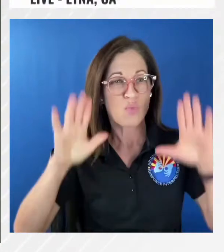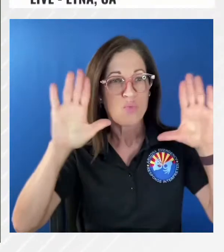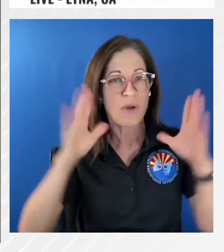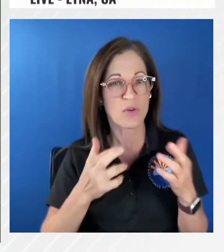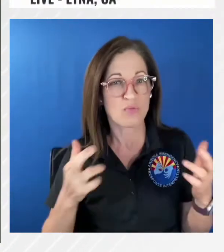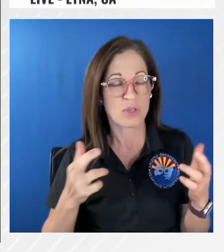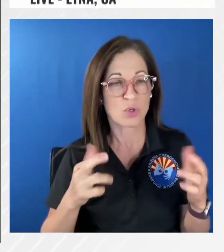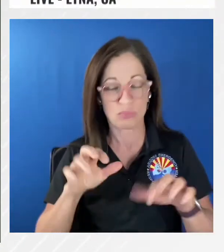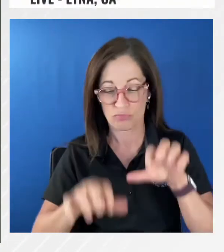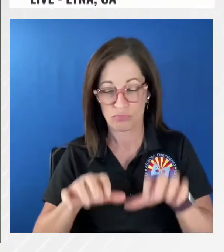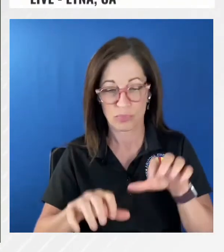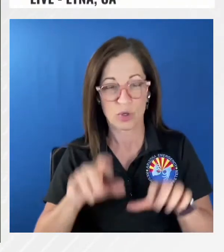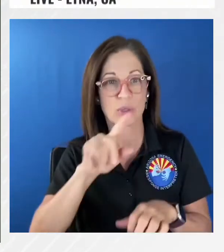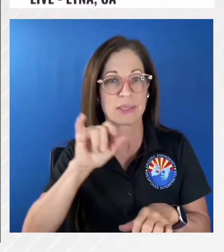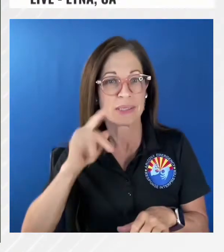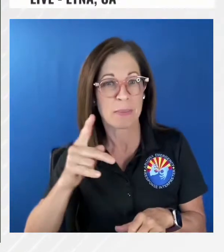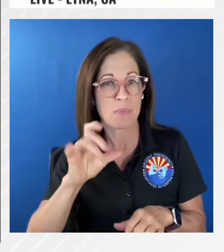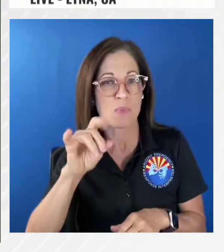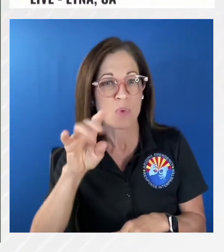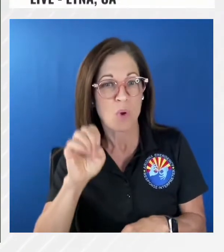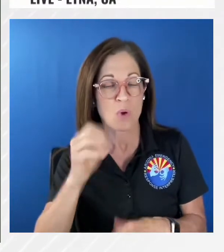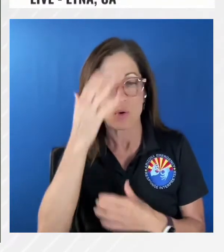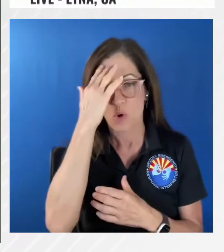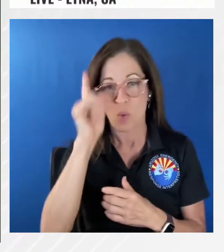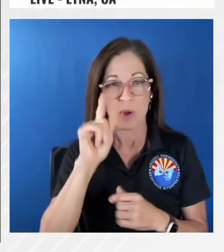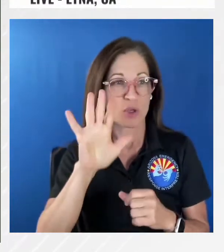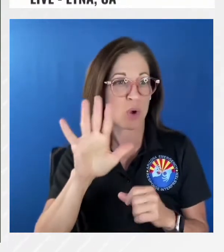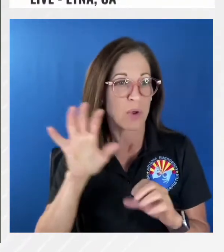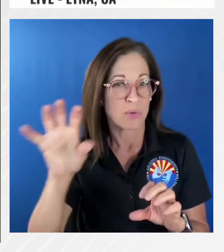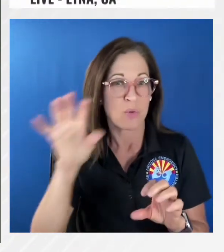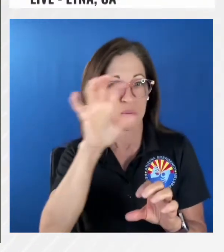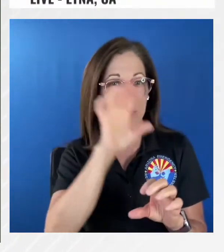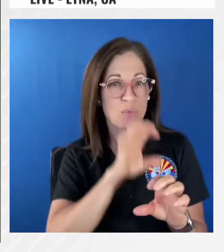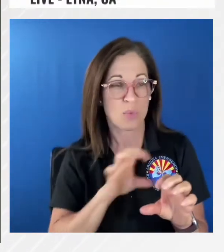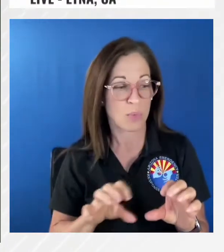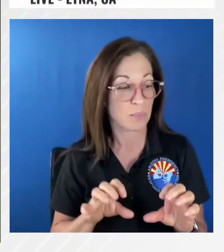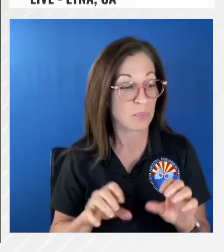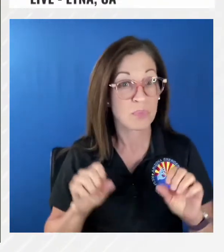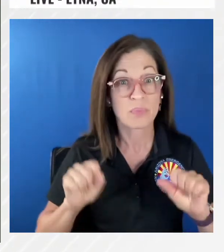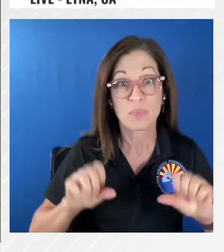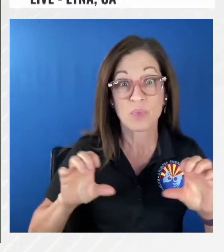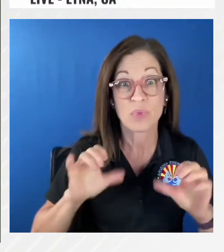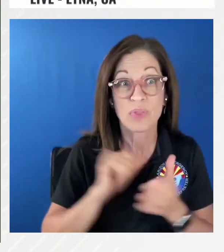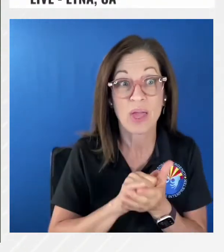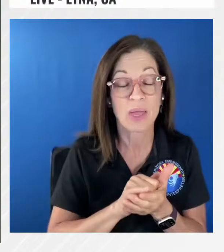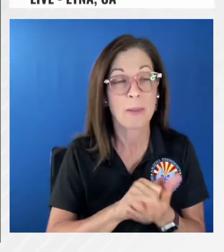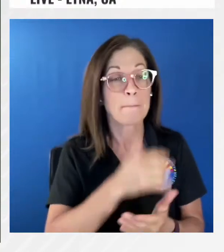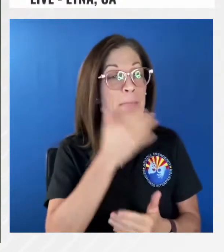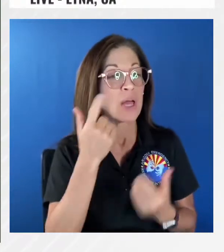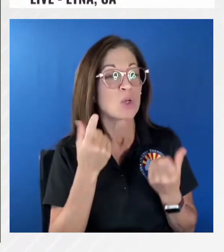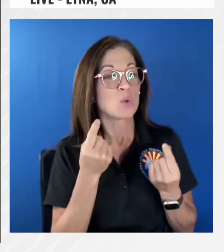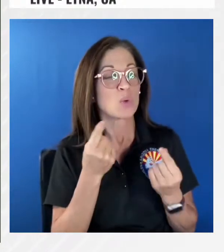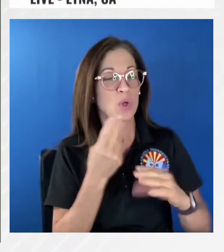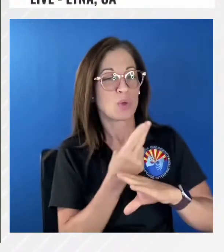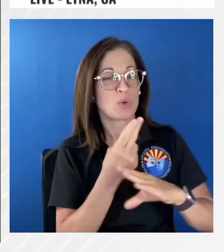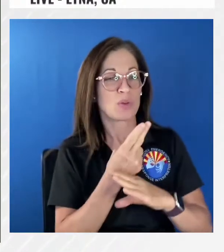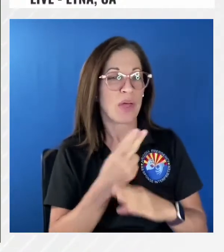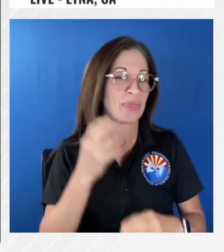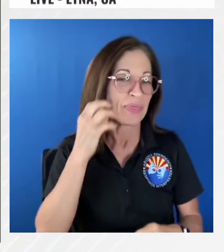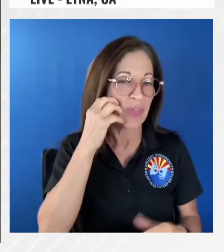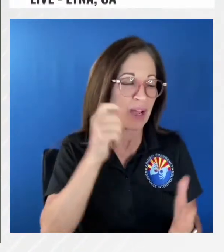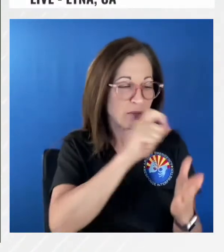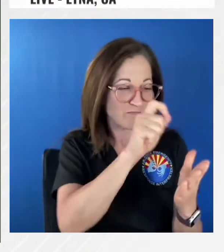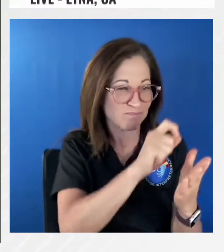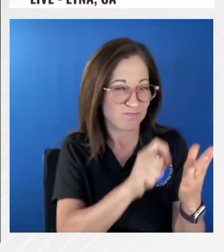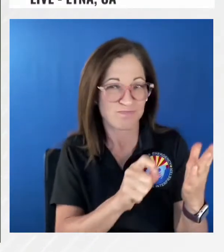zone. I recommend, in order to do that, use your Sharpie and know your zone and put it